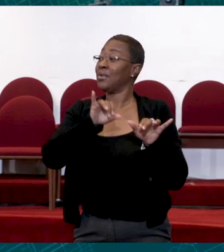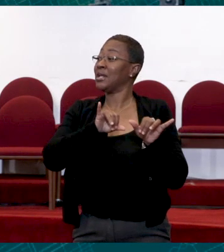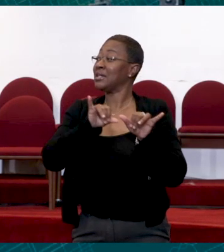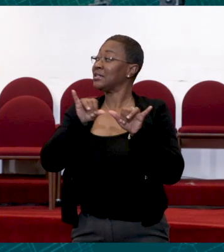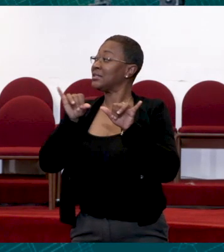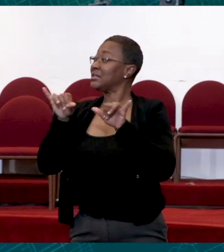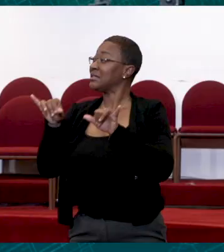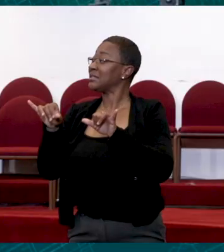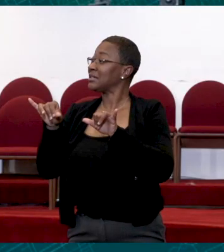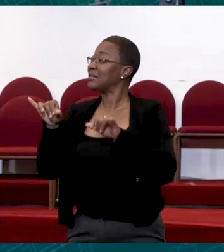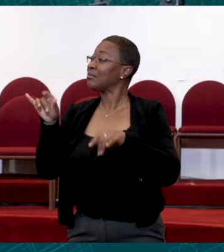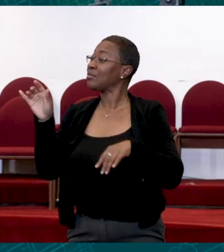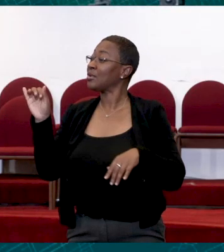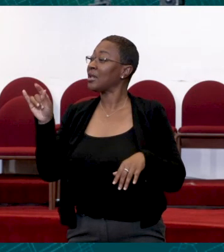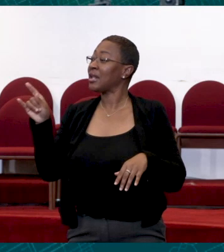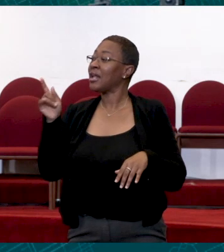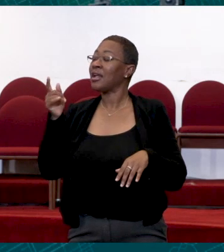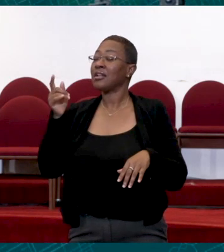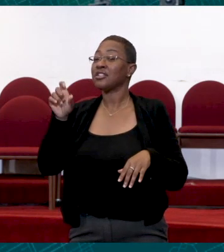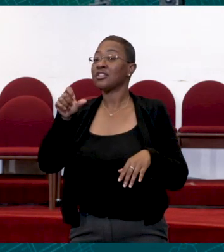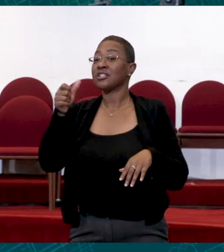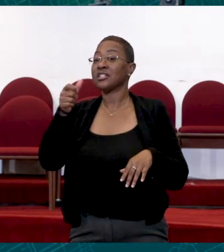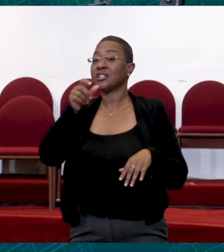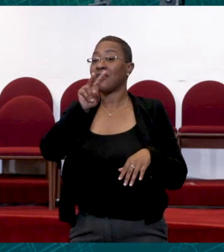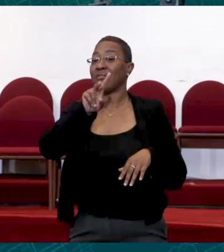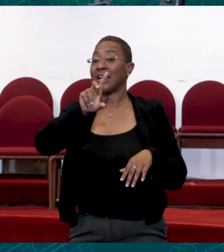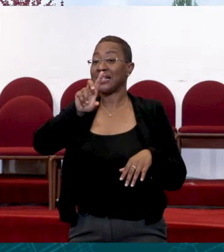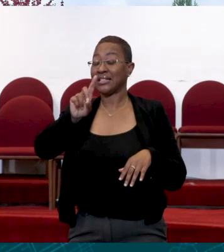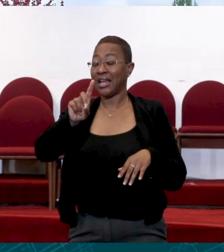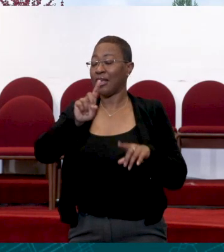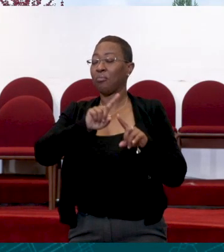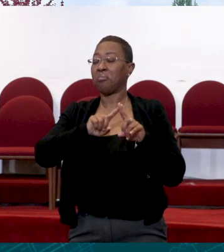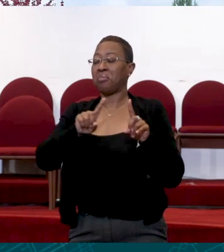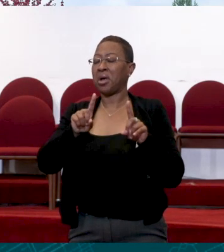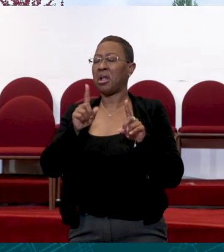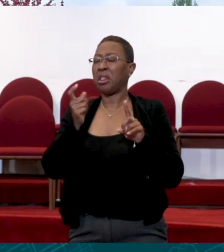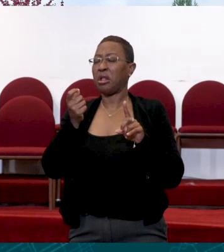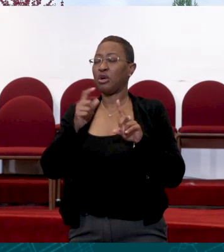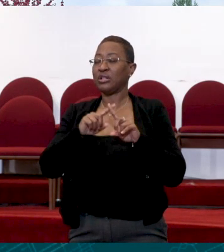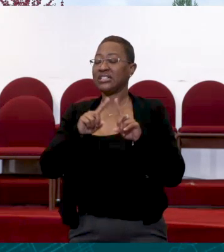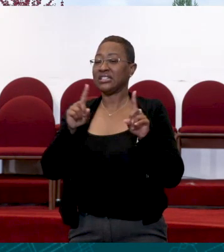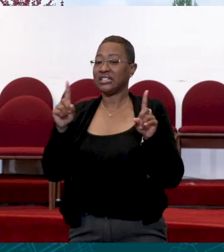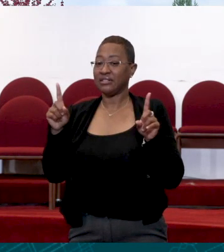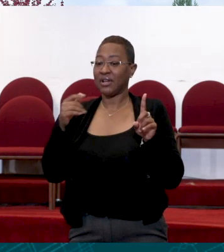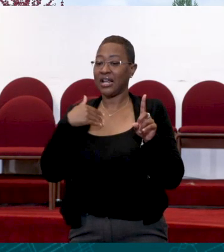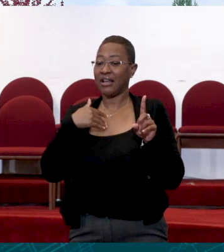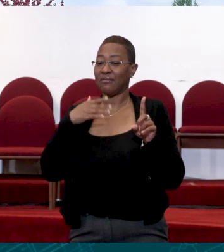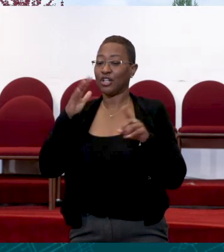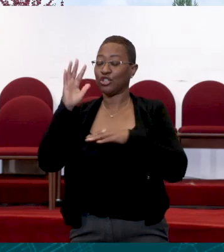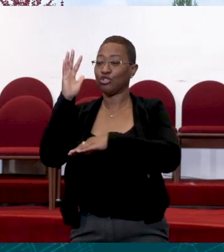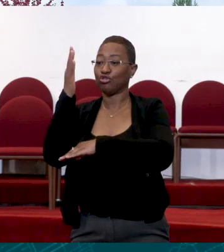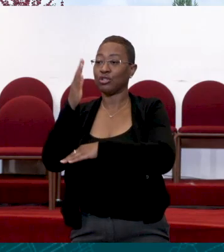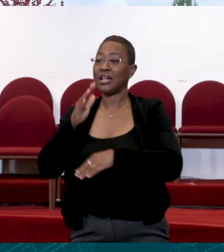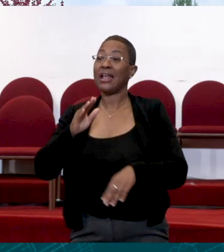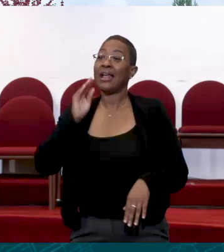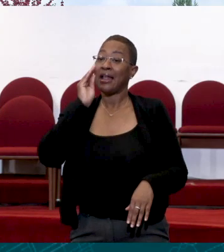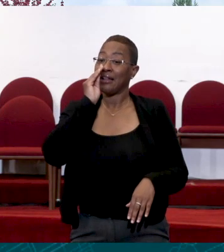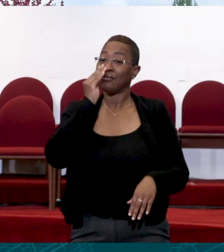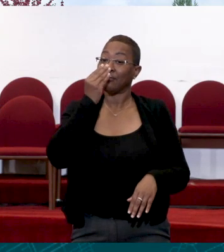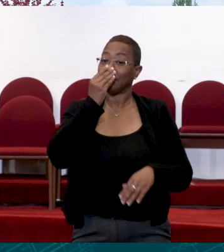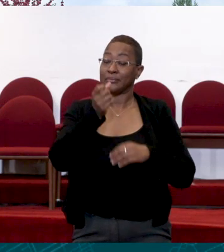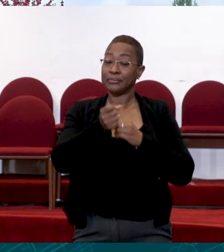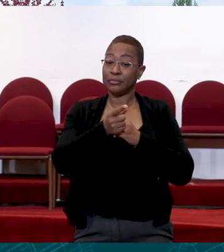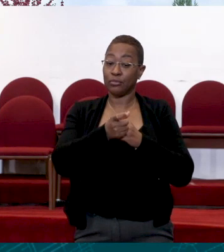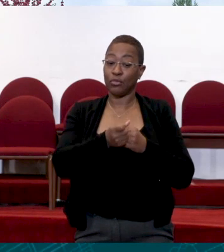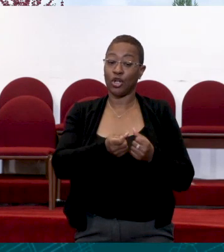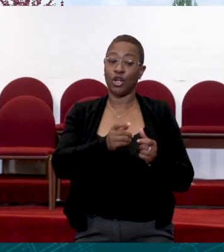juniper, but slightly different flowering trees. And then there will be perennial gardens, again, that are around.